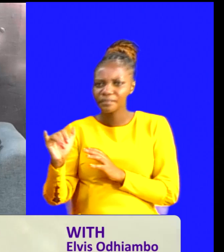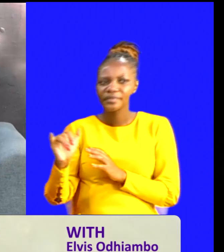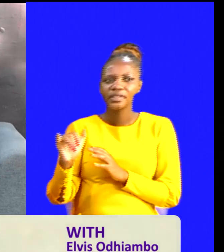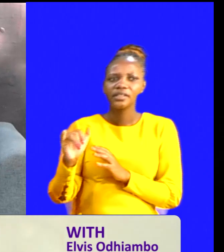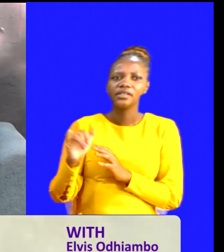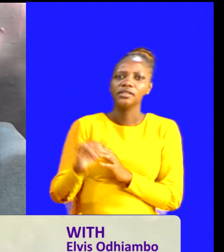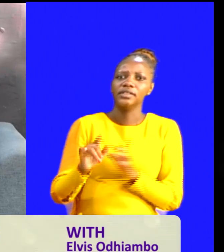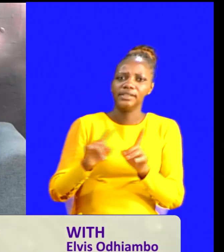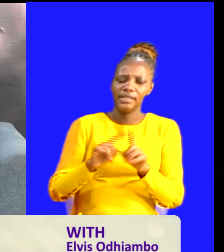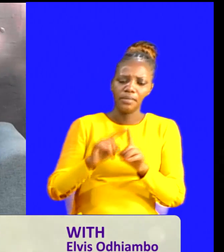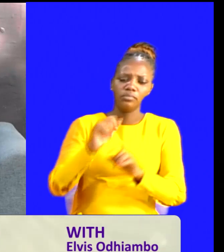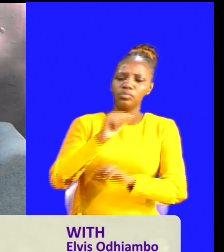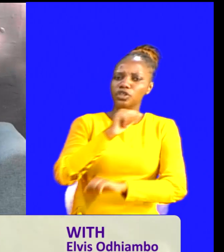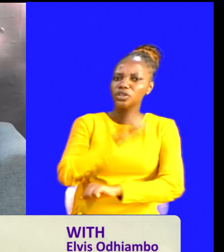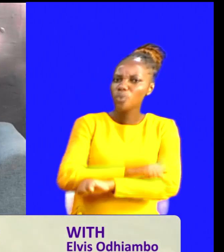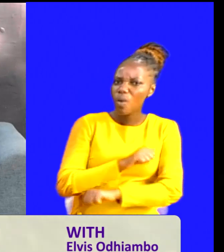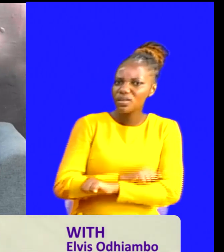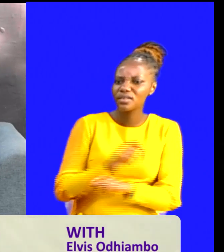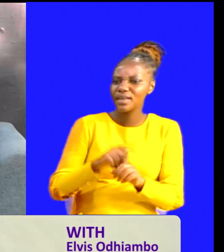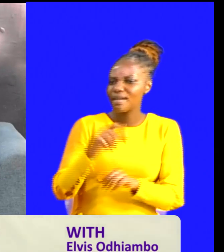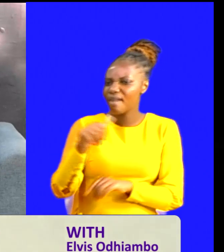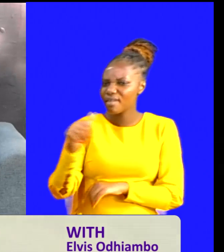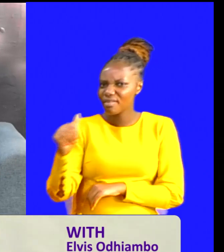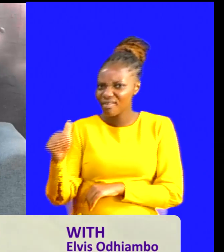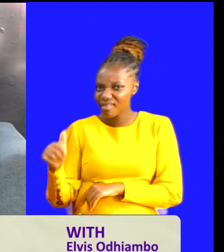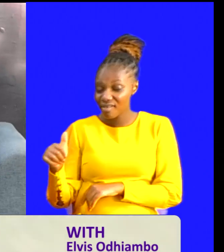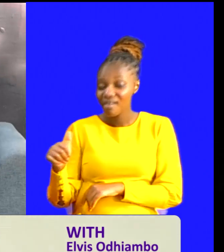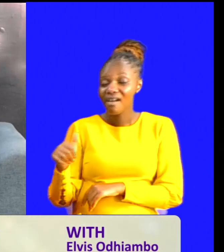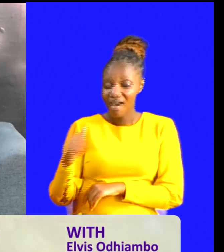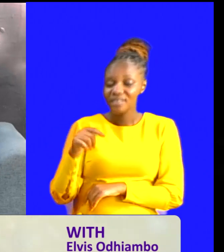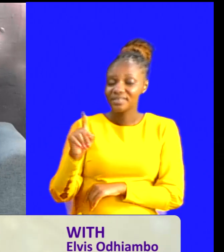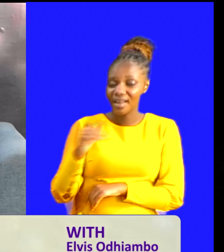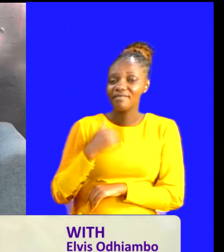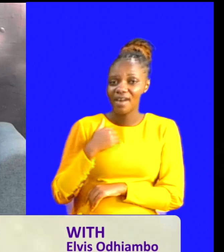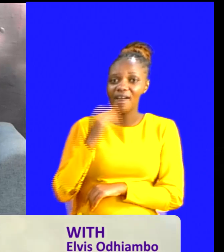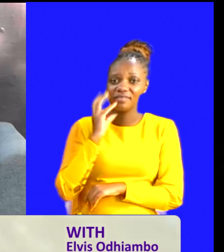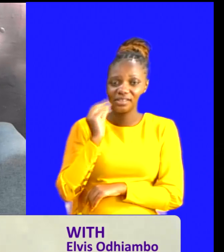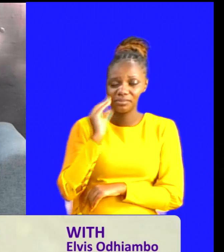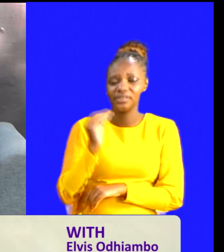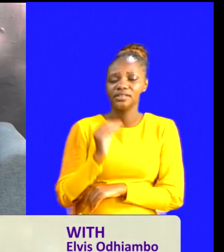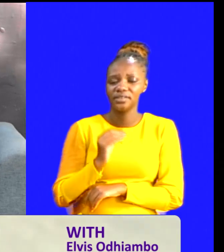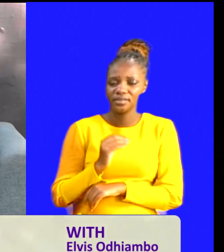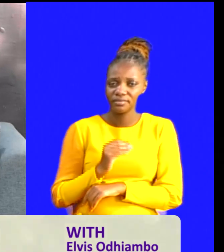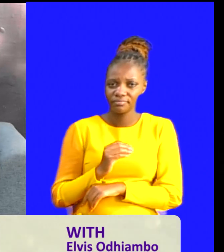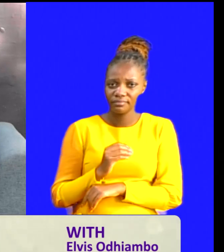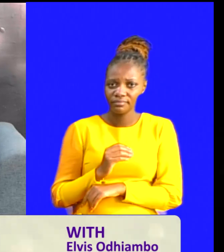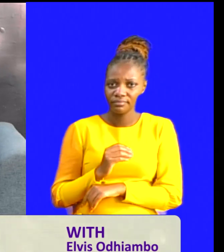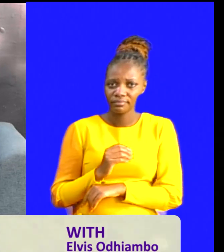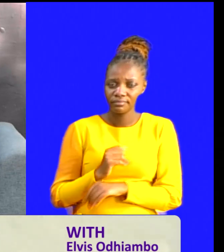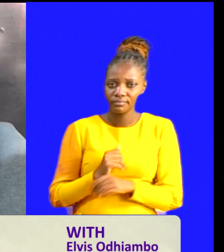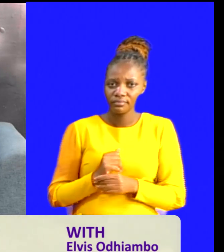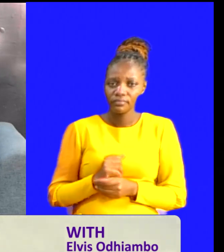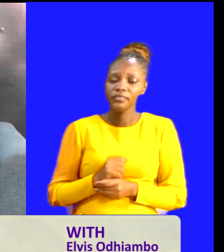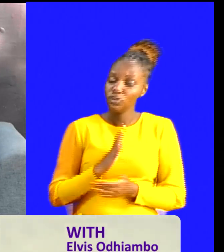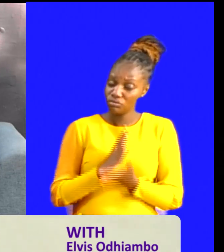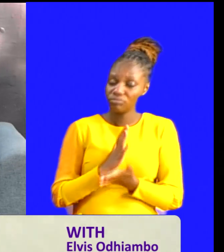comes with playing for United. Yes. I think Yes. Exactly. Different many players.